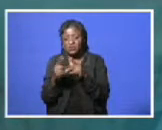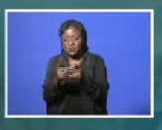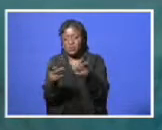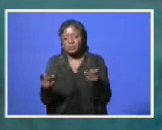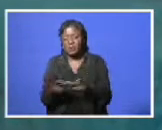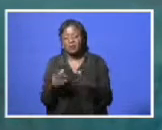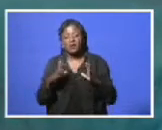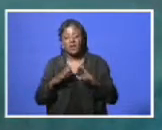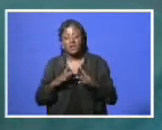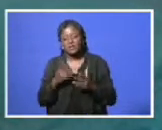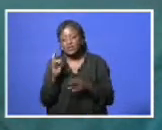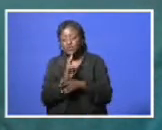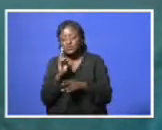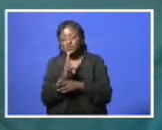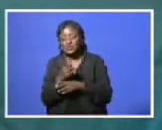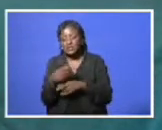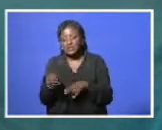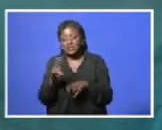about 7-8 days,